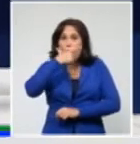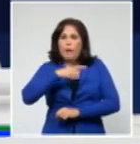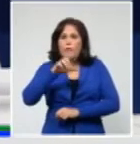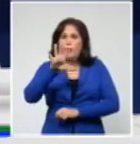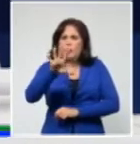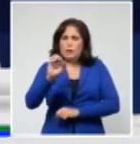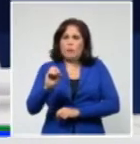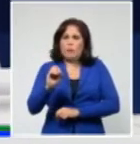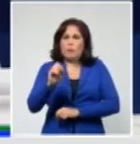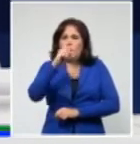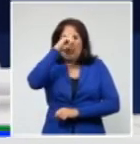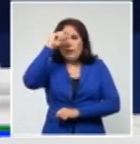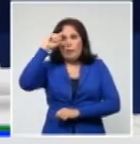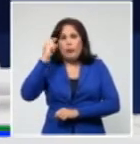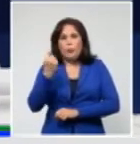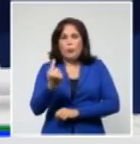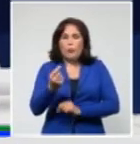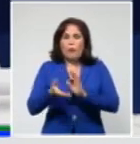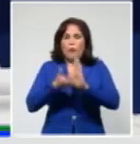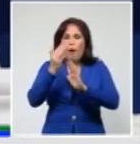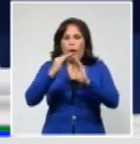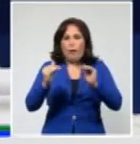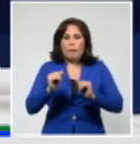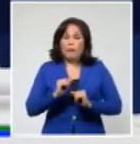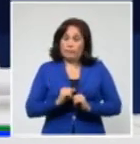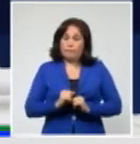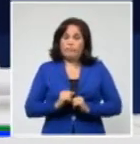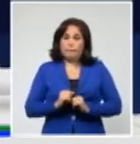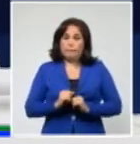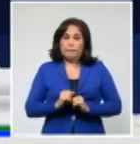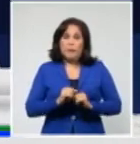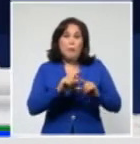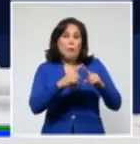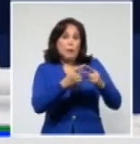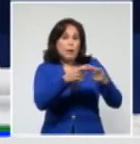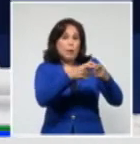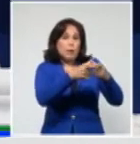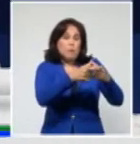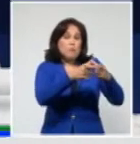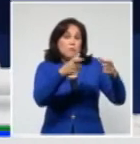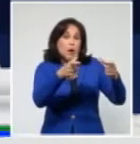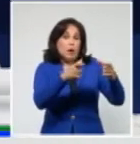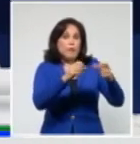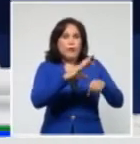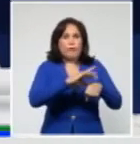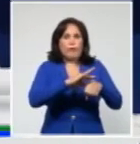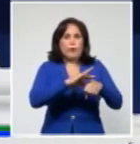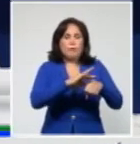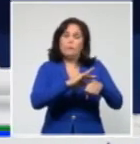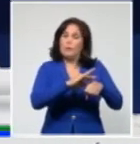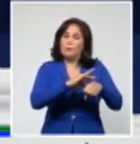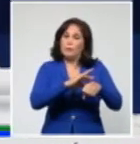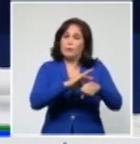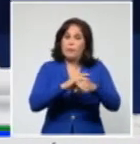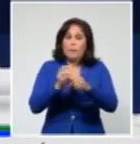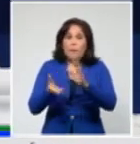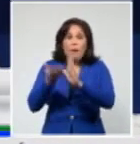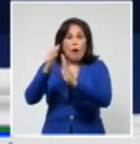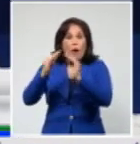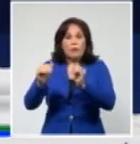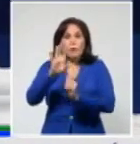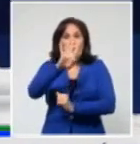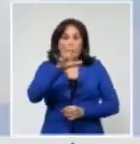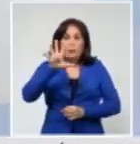monitored. This is the situation in Cuba. Now we are going to turn our attention to the